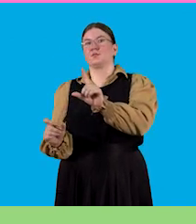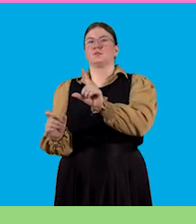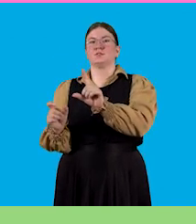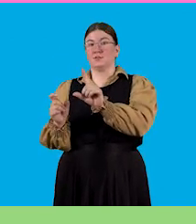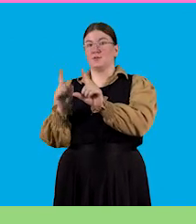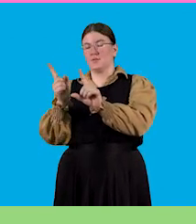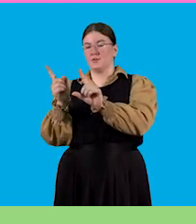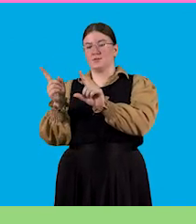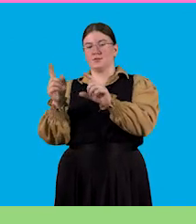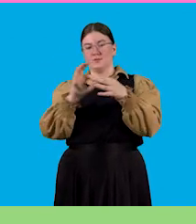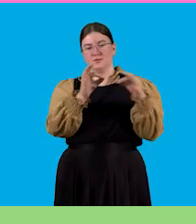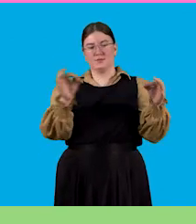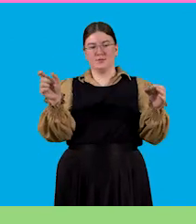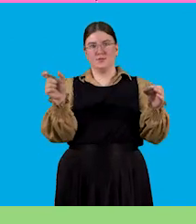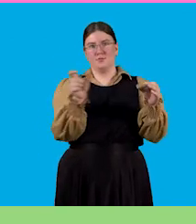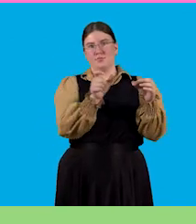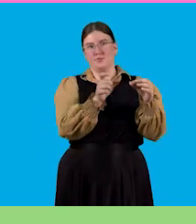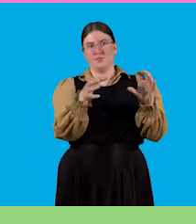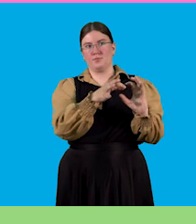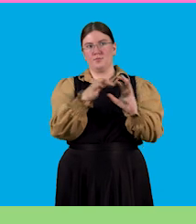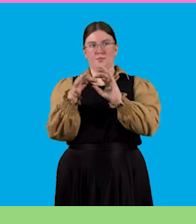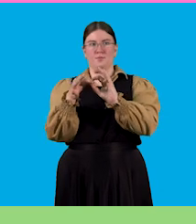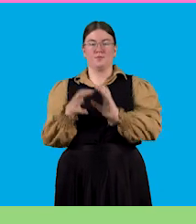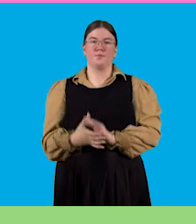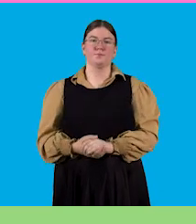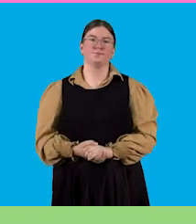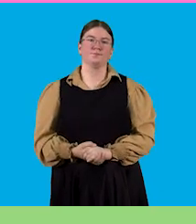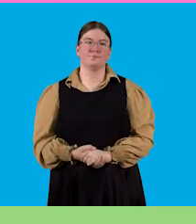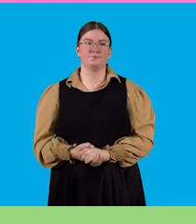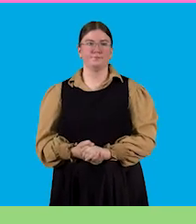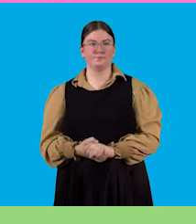tubes, fertilization, testes, and urethra.